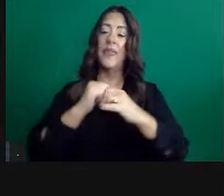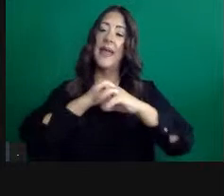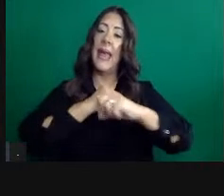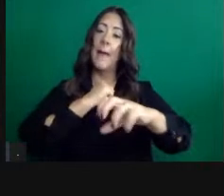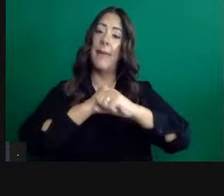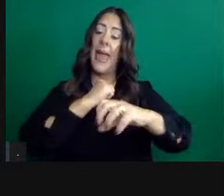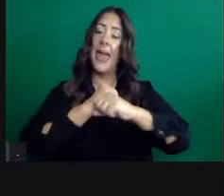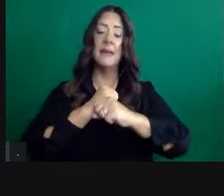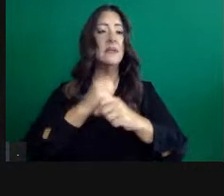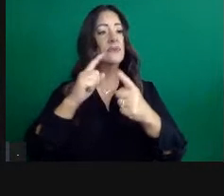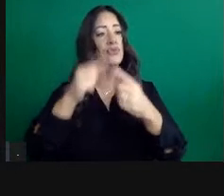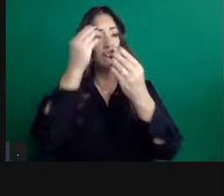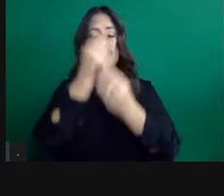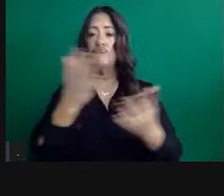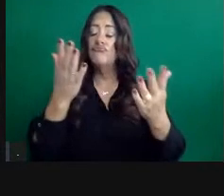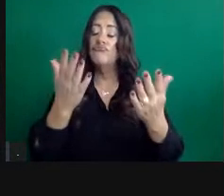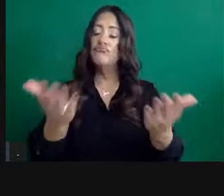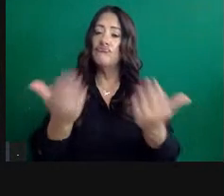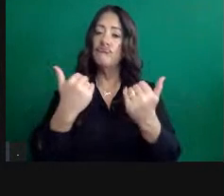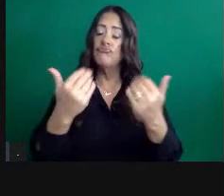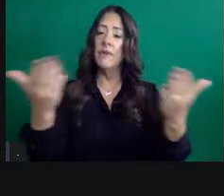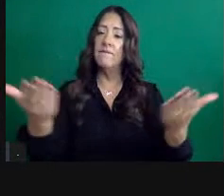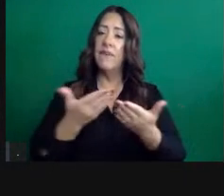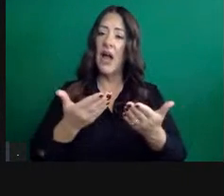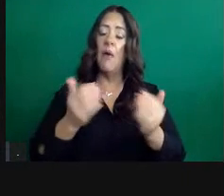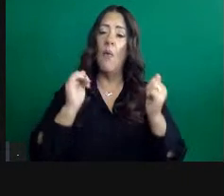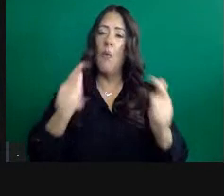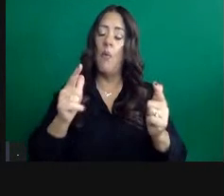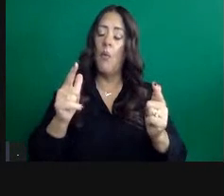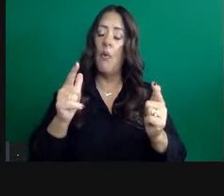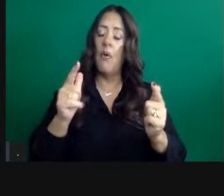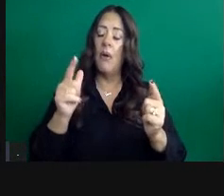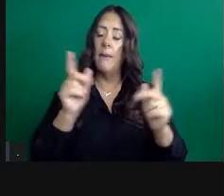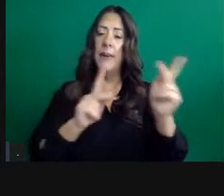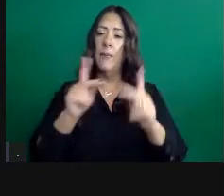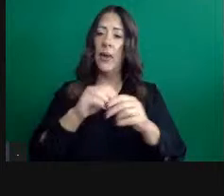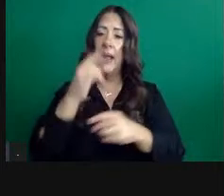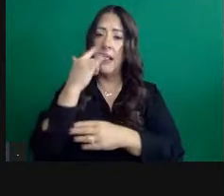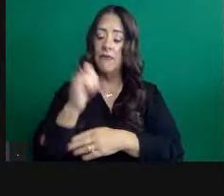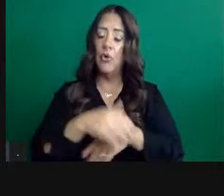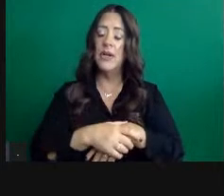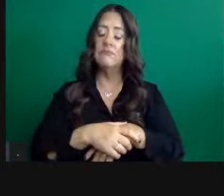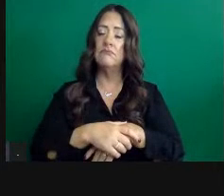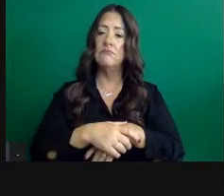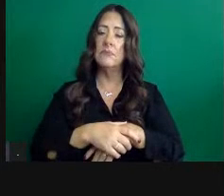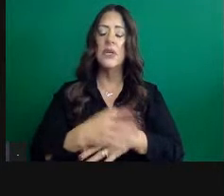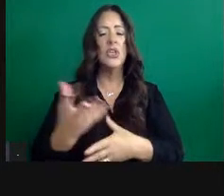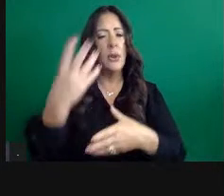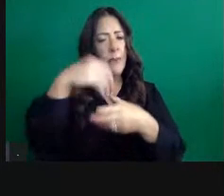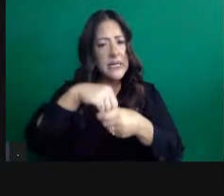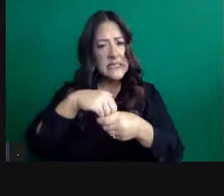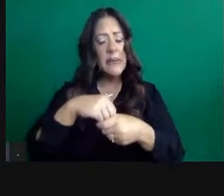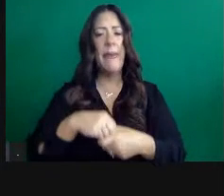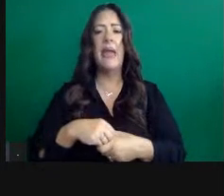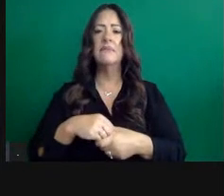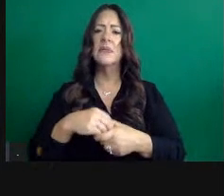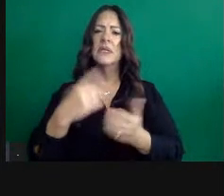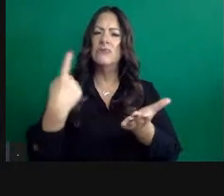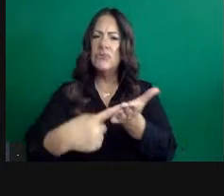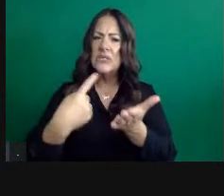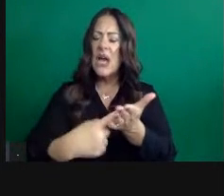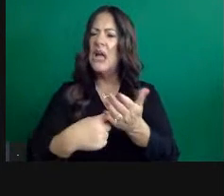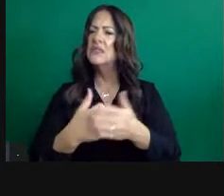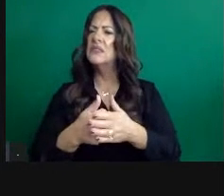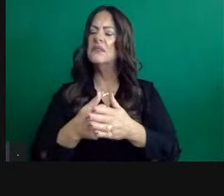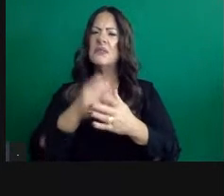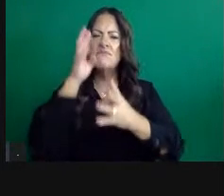one that brought and invited all Californians to participate in this conversation,